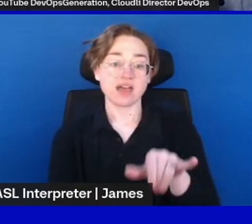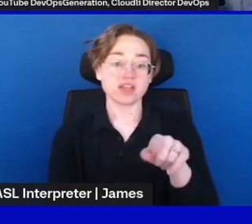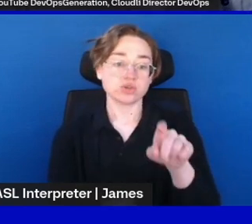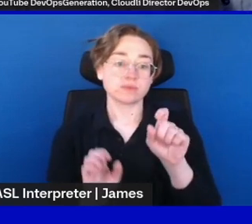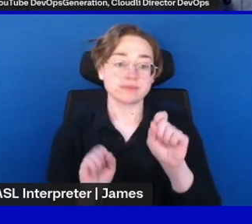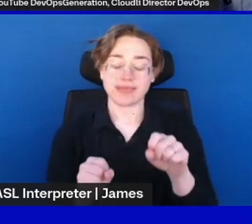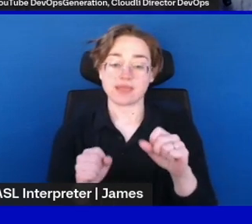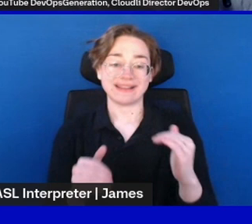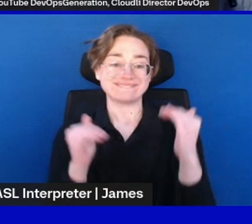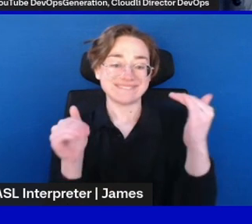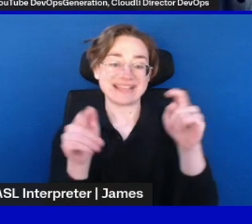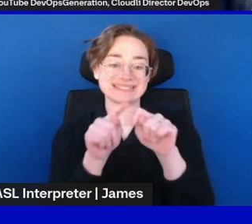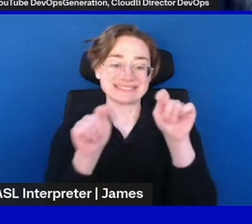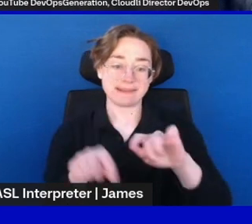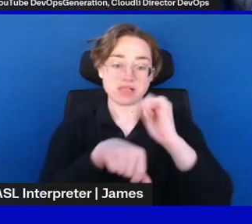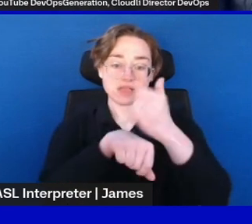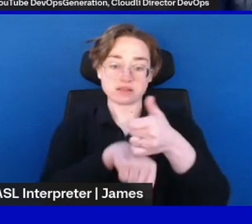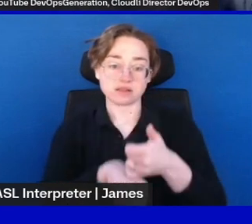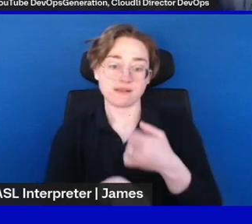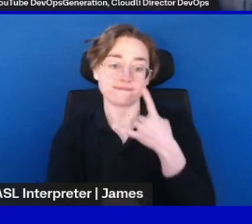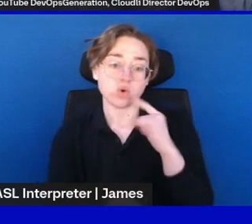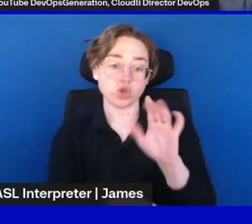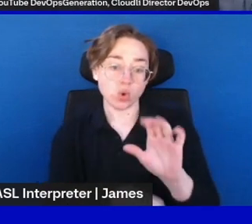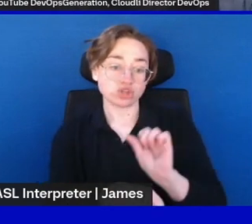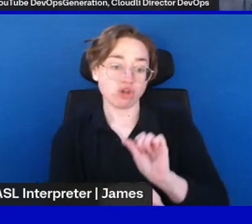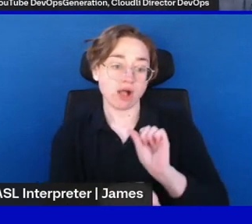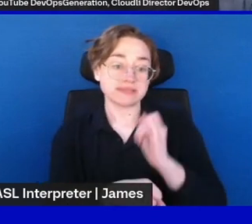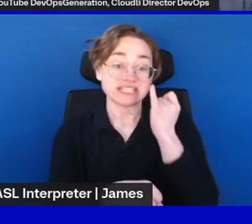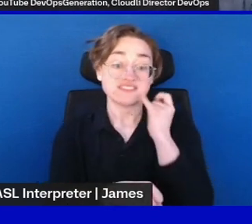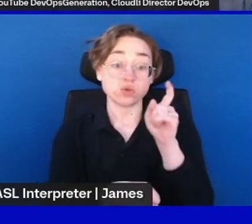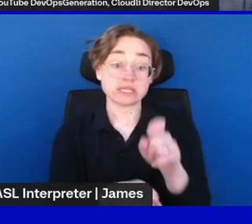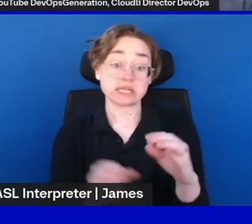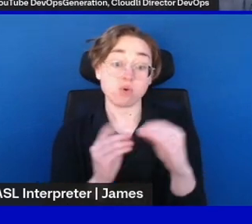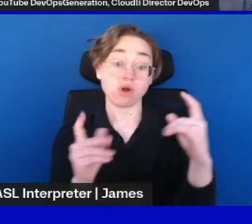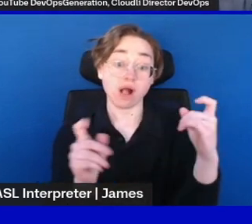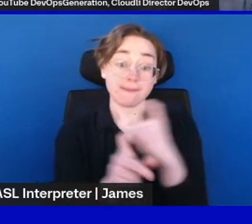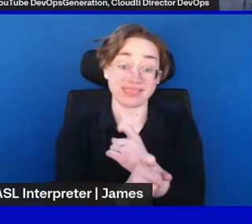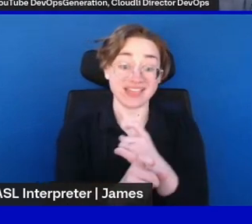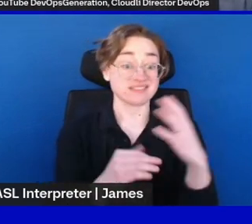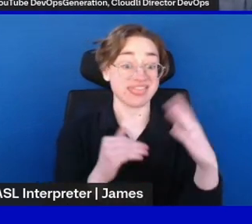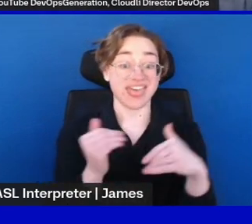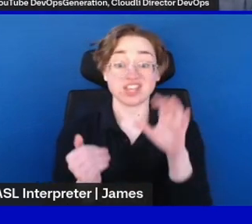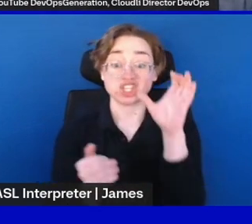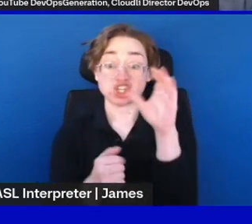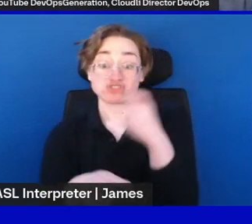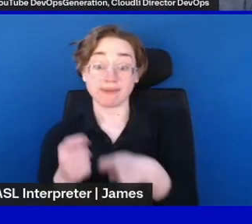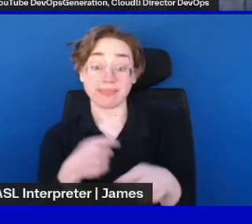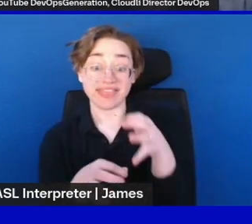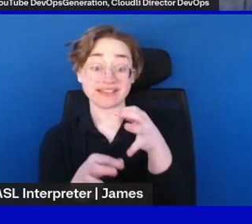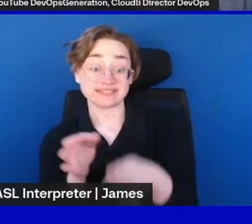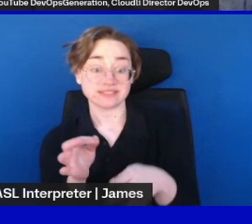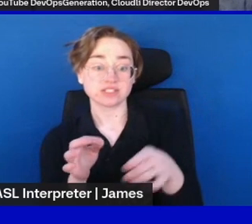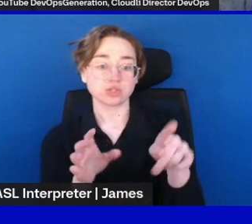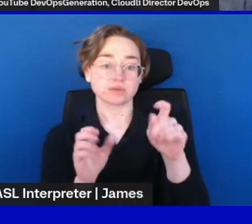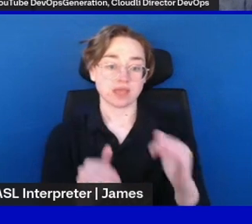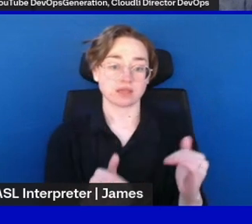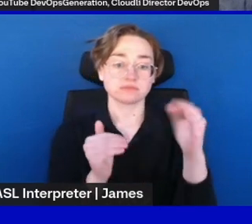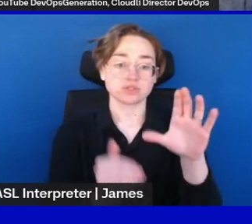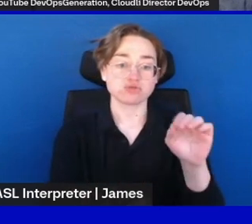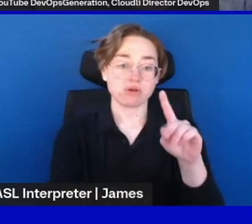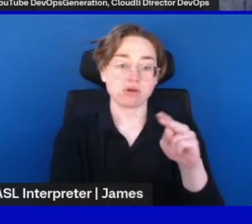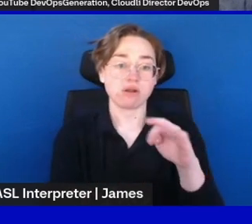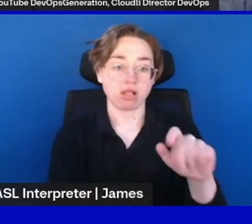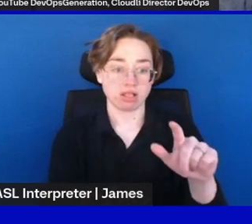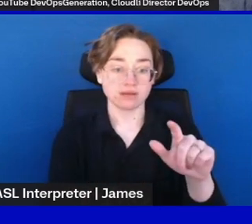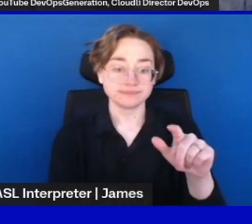jobs. If you need something more complex than search and replace :latest for : my tag, Nomad Package is the way to go. And